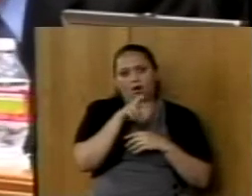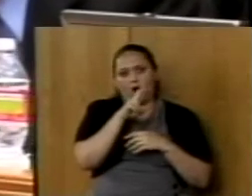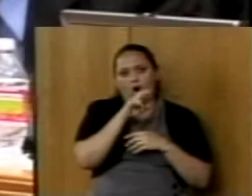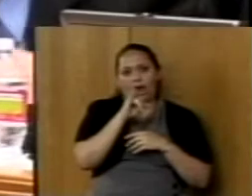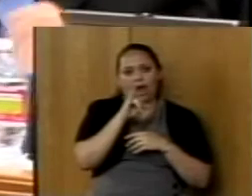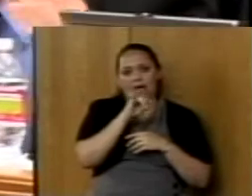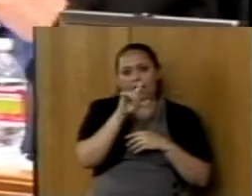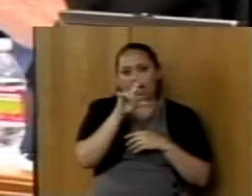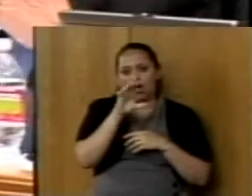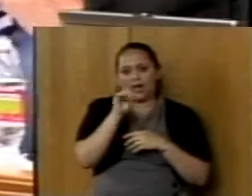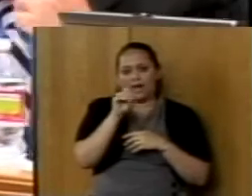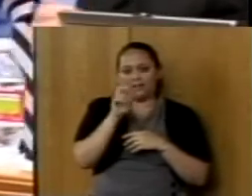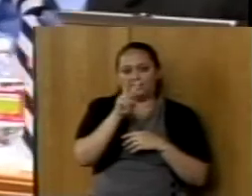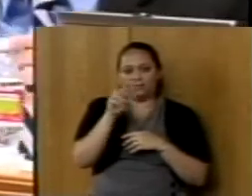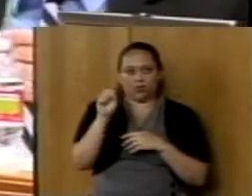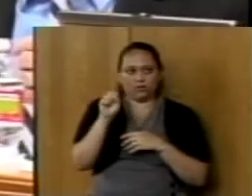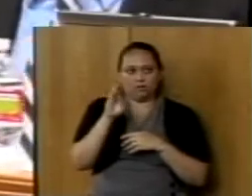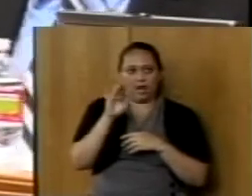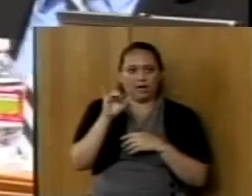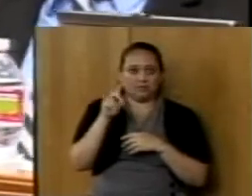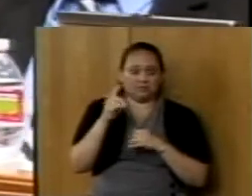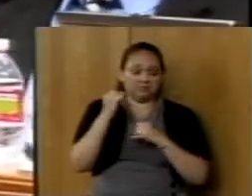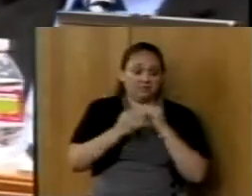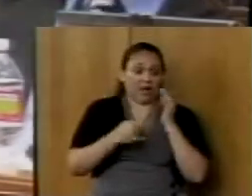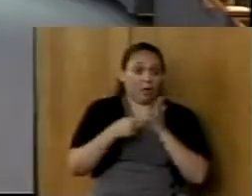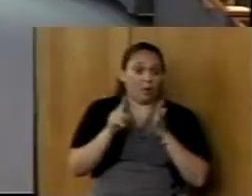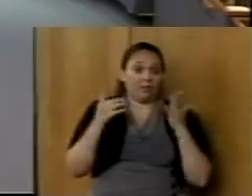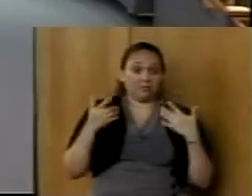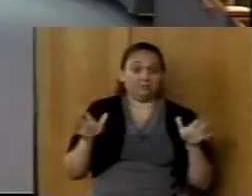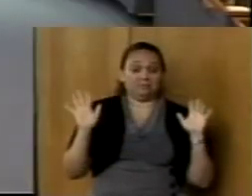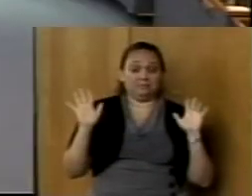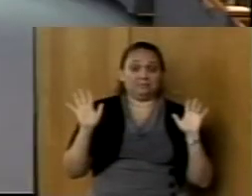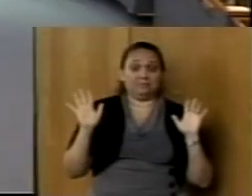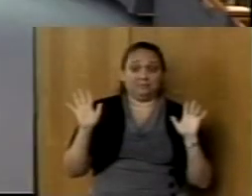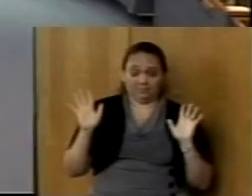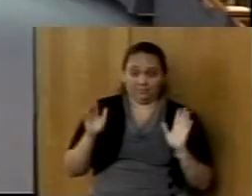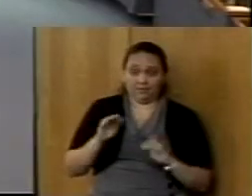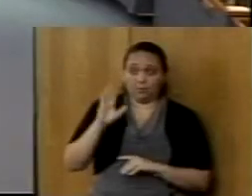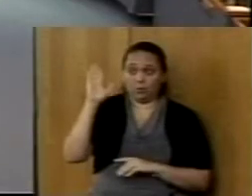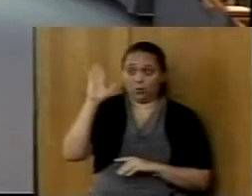BISD. It is the final payment. Okay, that's all I wanted to know.